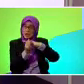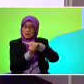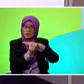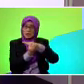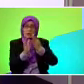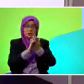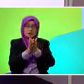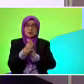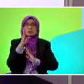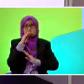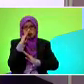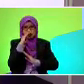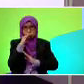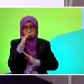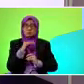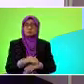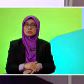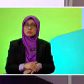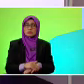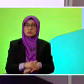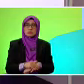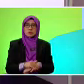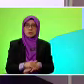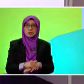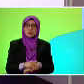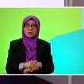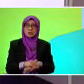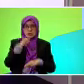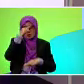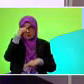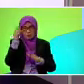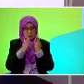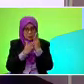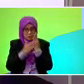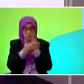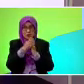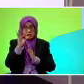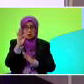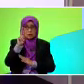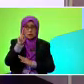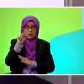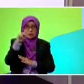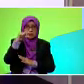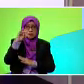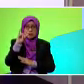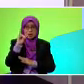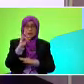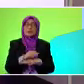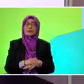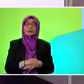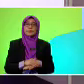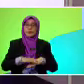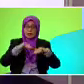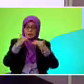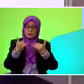smelly. Okay. So that is caused by fungi. So I need someone to tell about